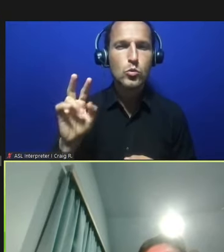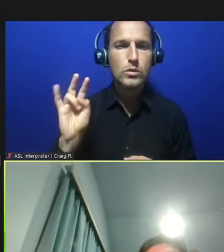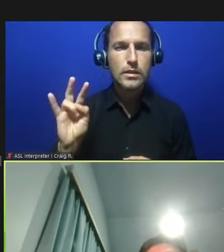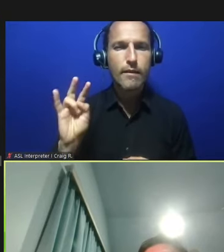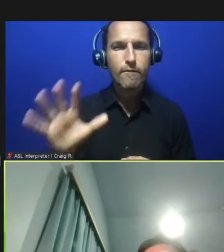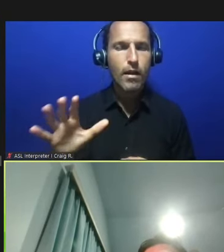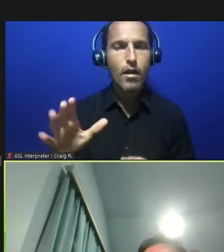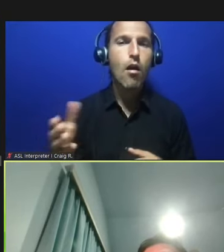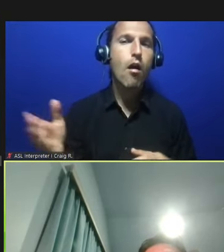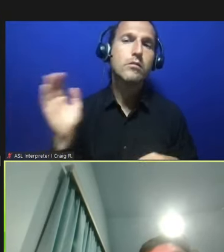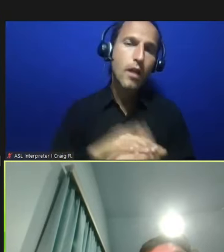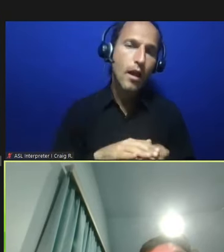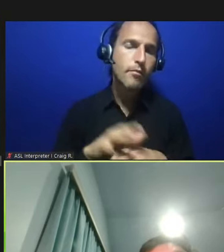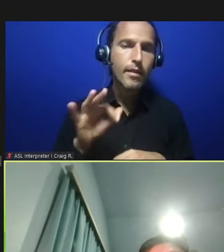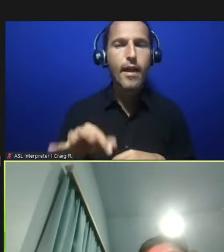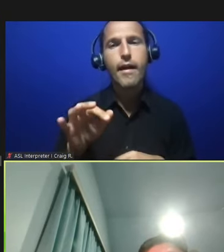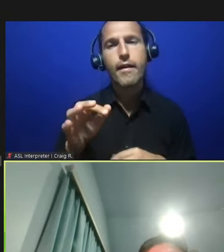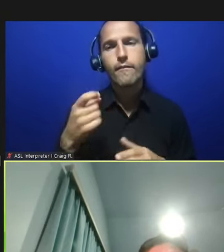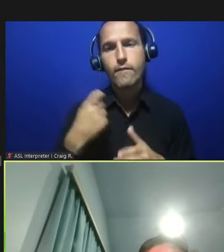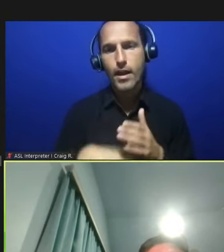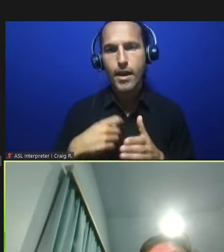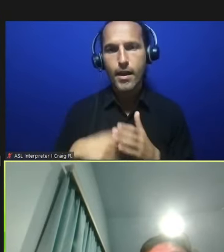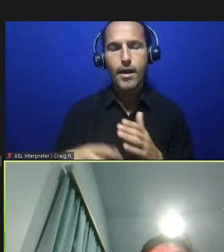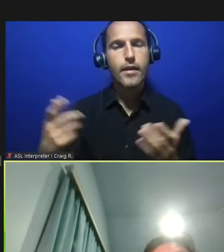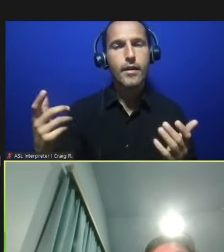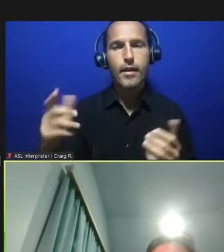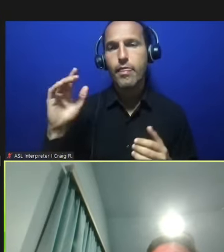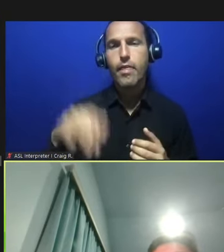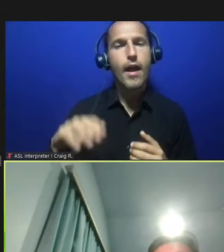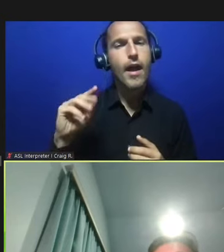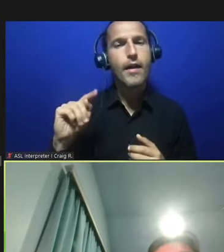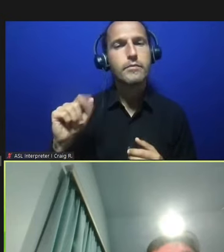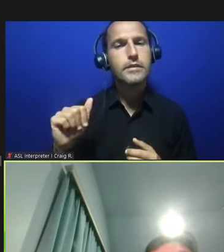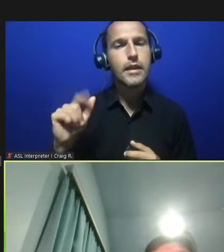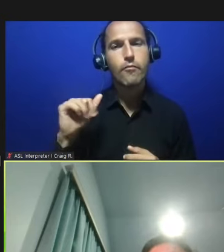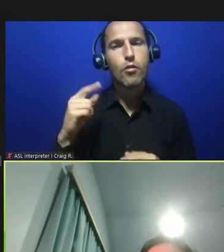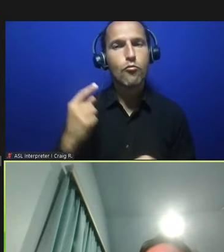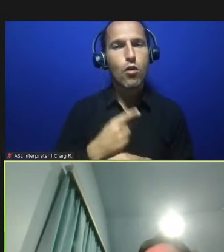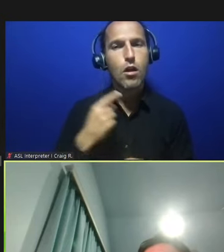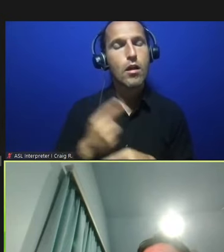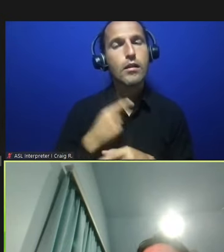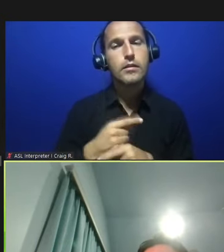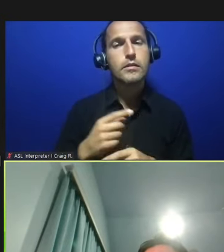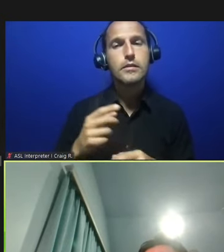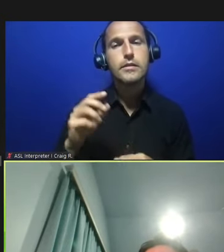of the fare, which is something that is just the MTA, like a regular subway ride.